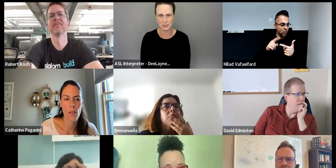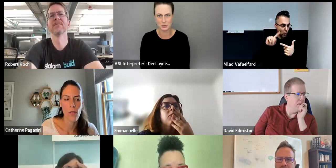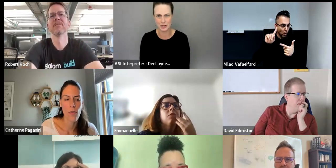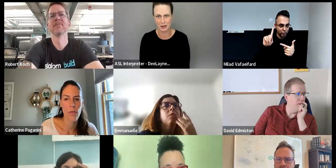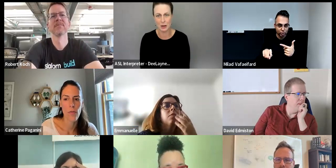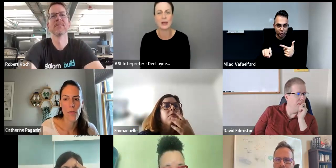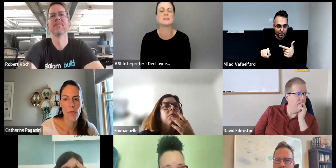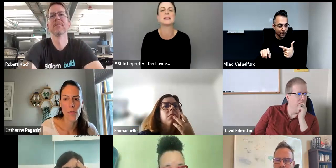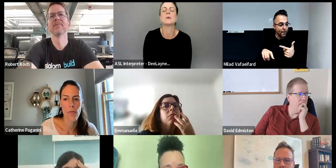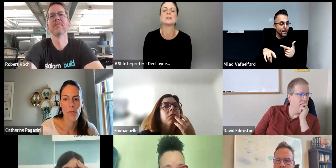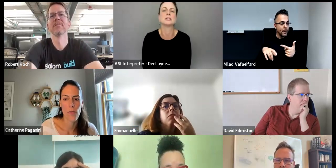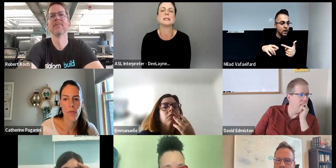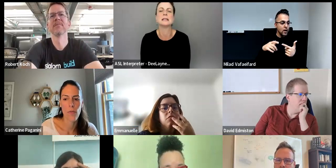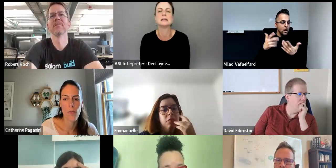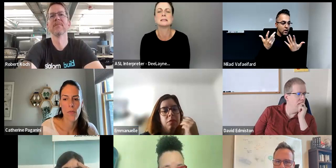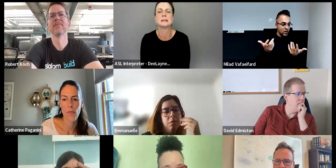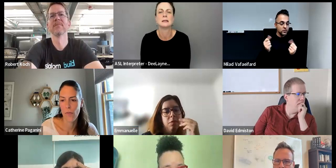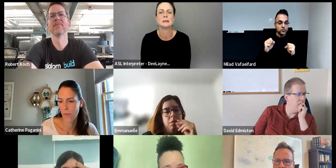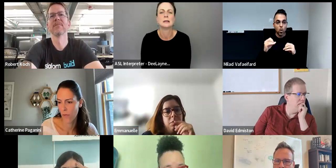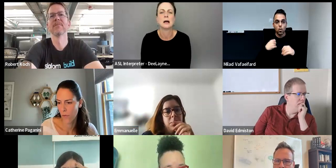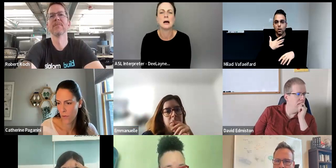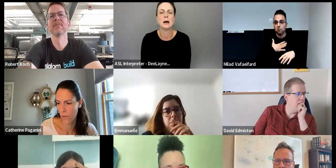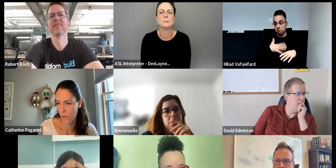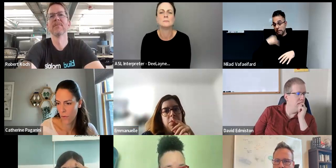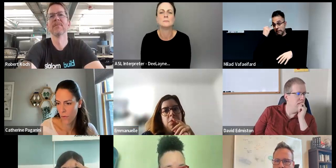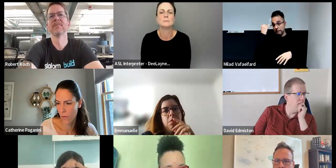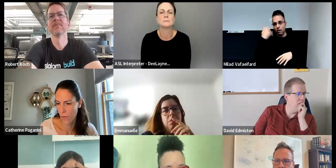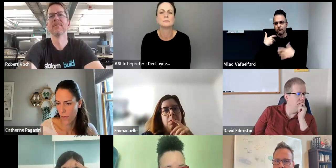second question as well? Okay, the second question is,